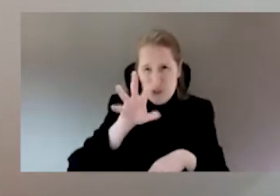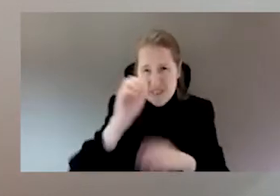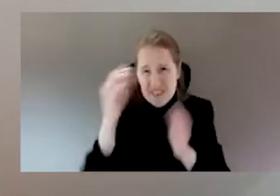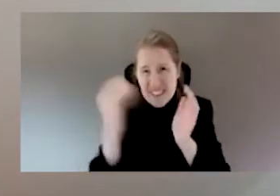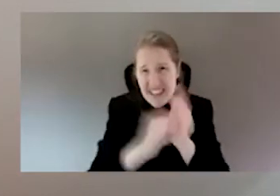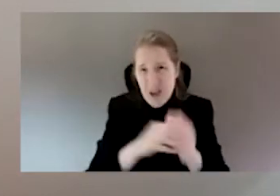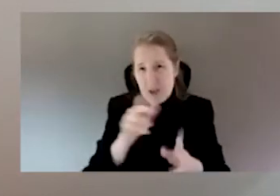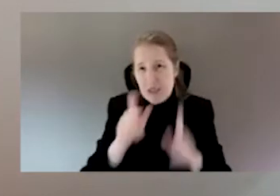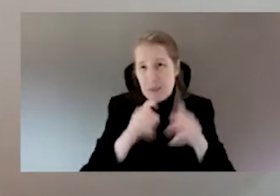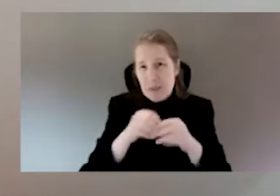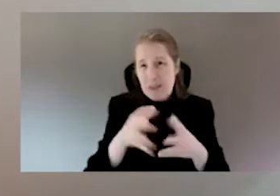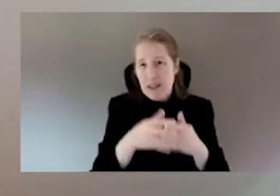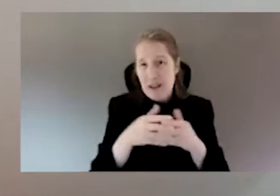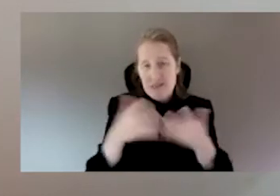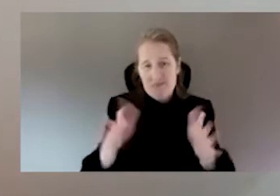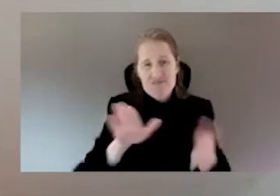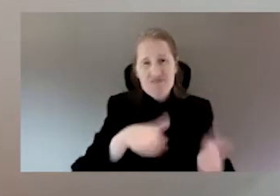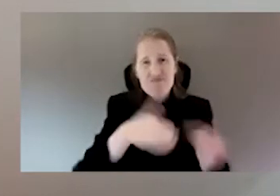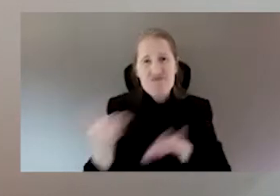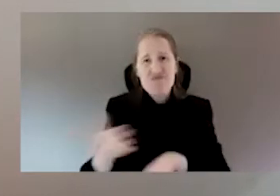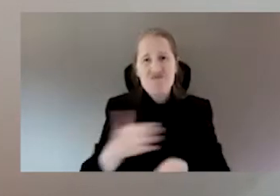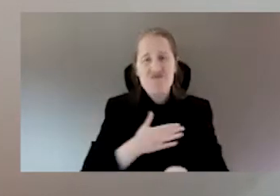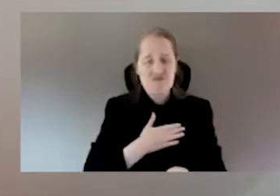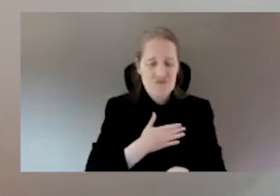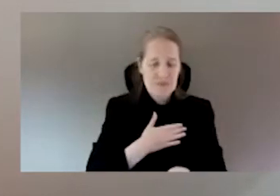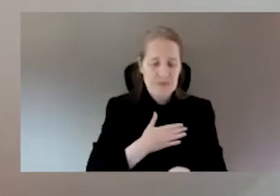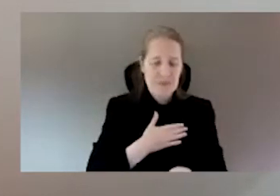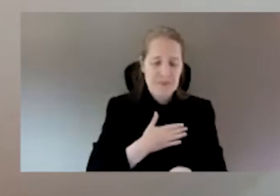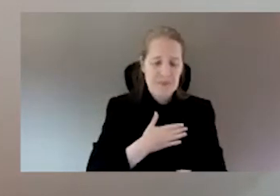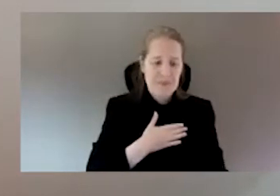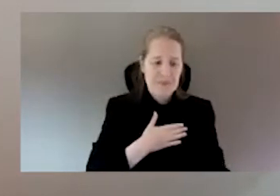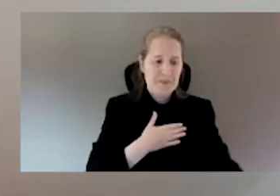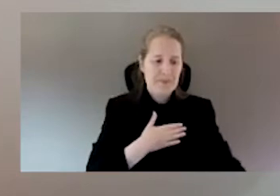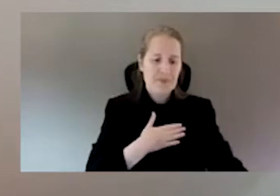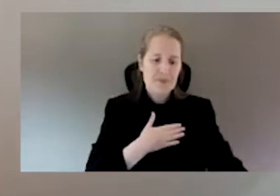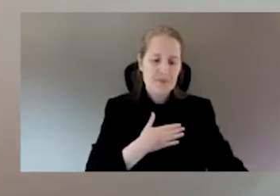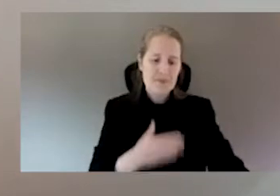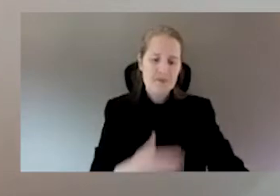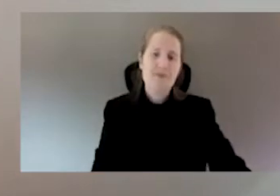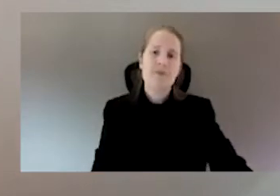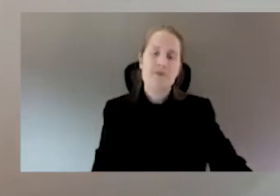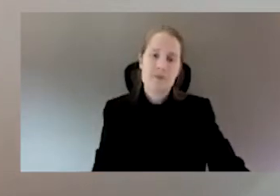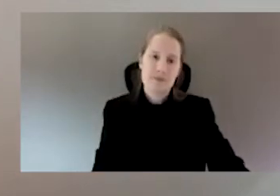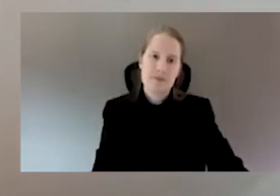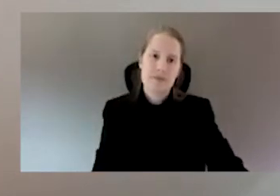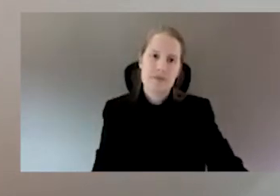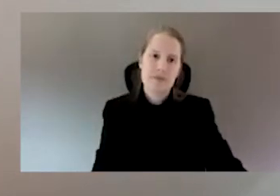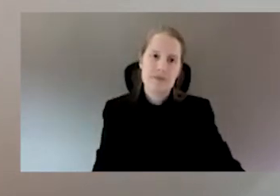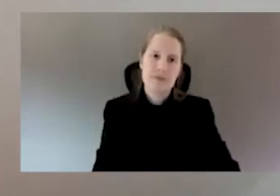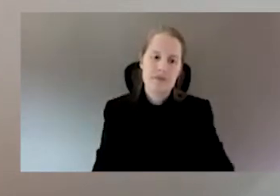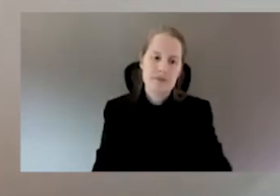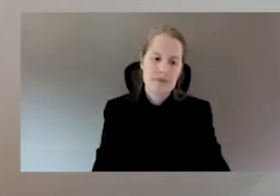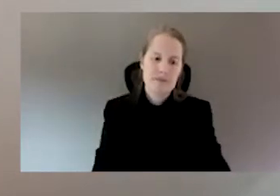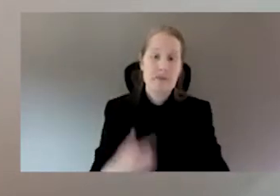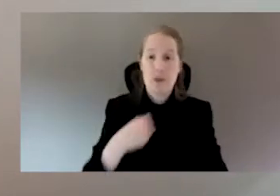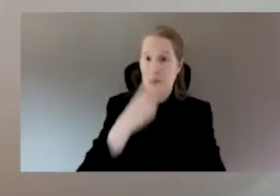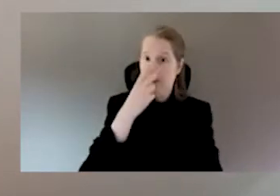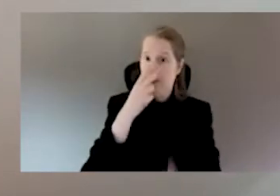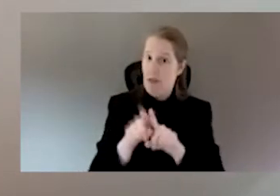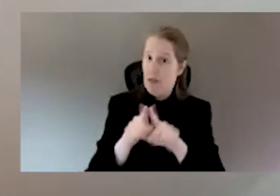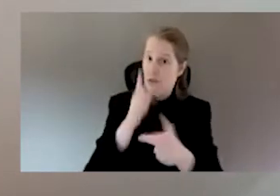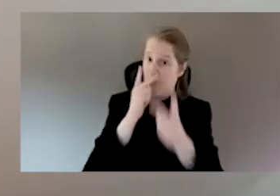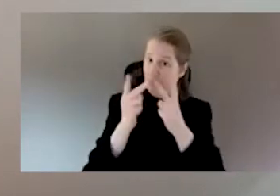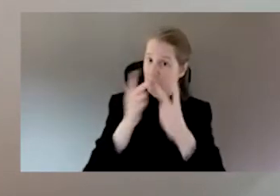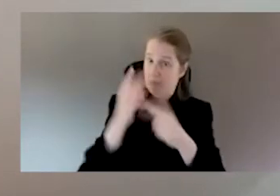country. In 2020, we have witnessed and experienced racial tension,